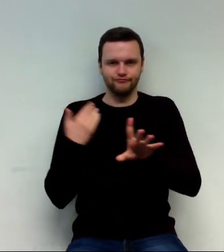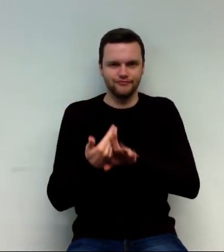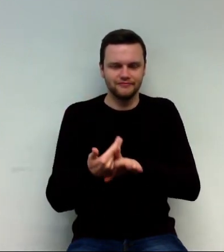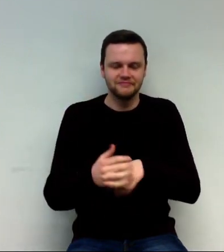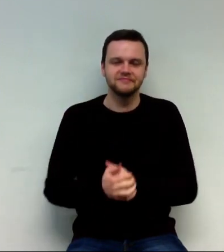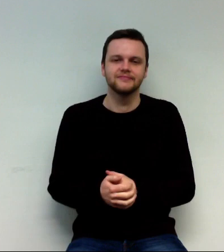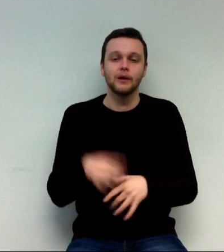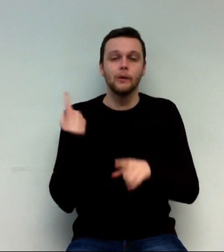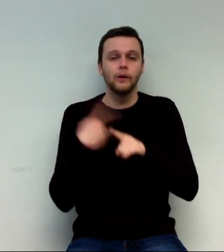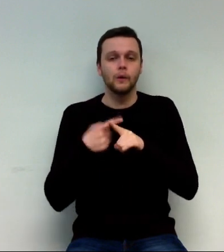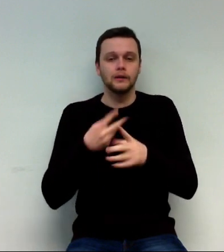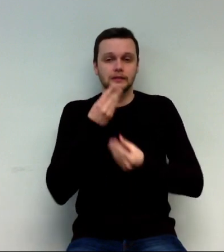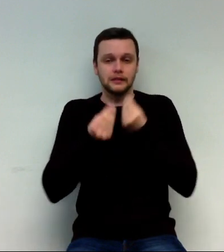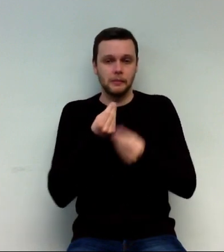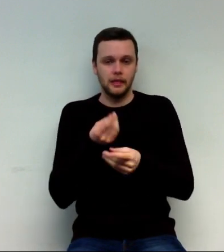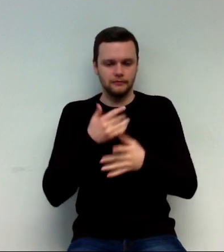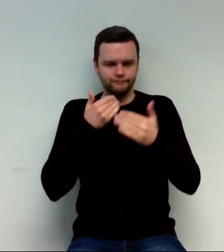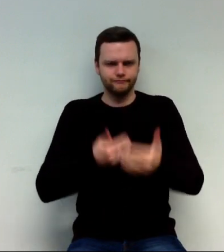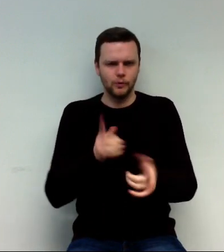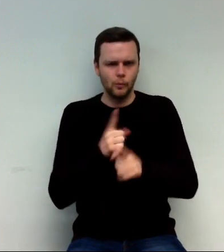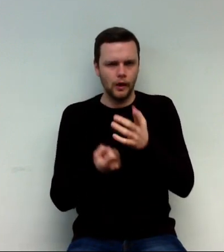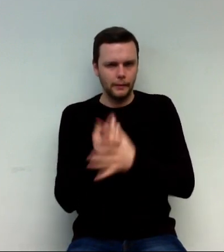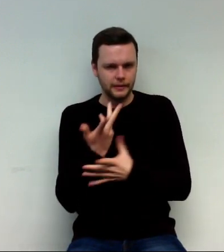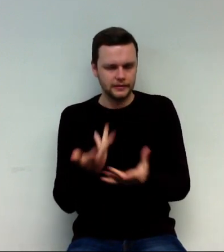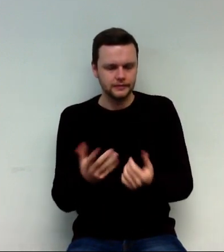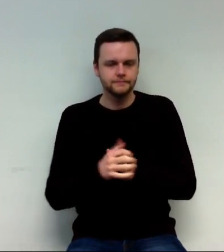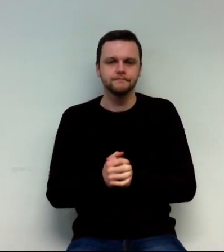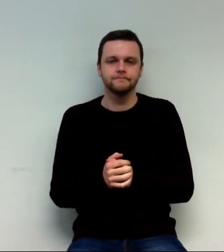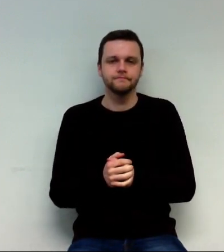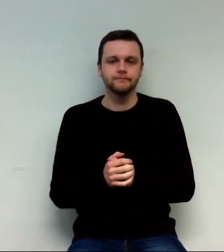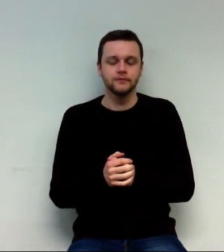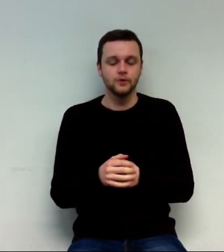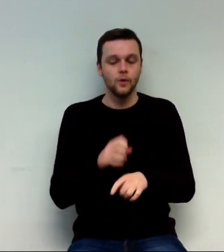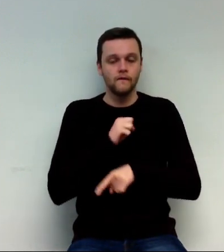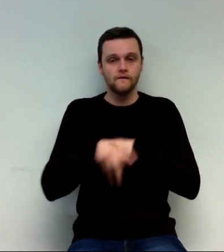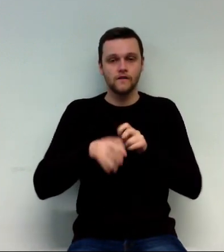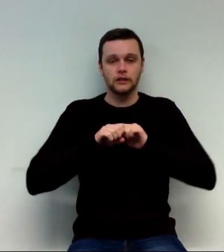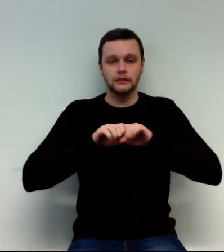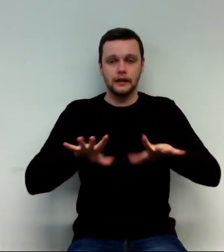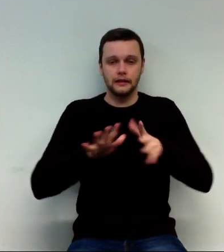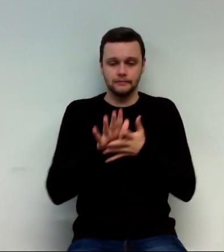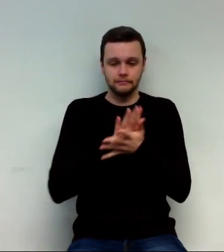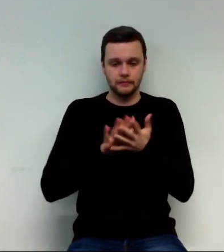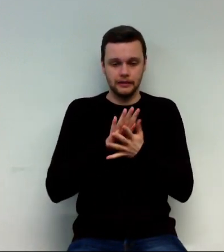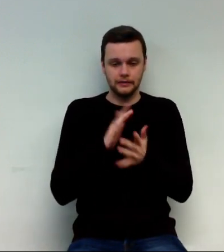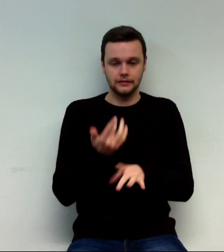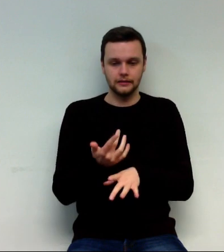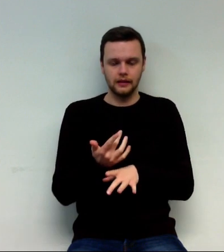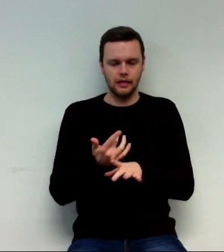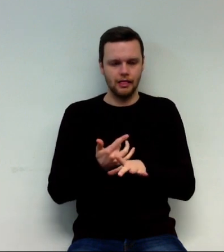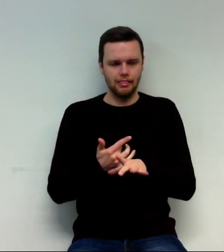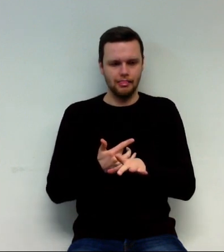wanted to quickly run through how these sessions work. So essentially, FringeCasts are live streamed,